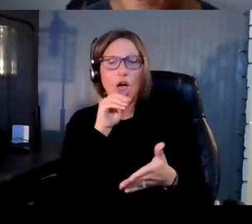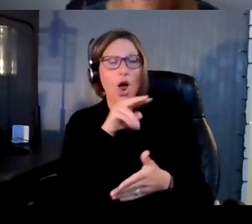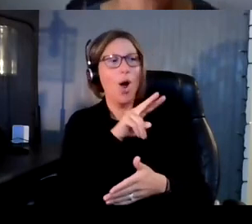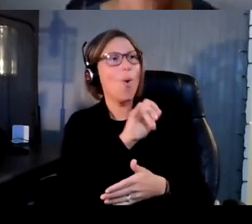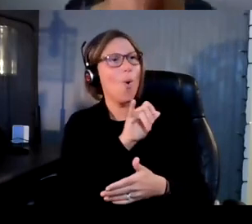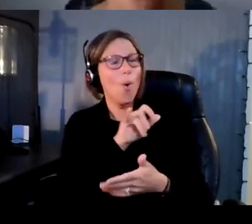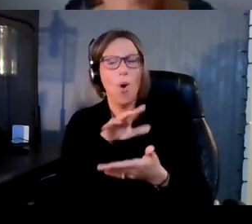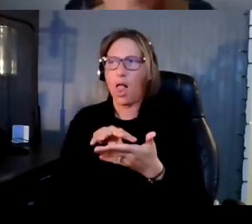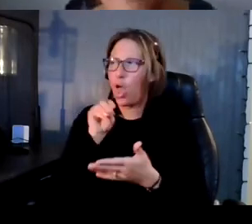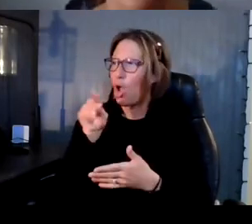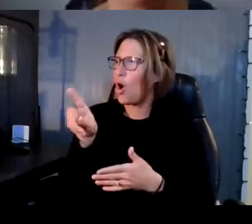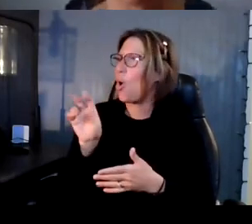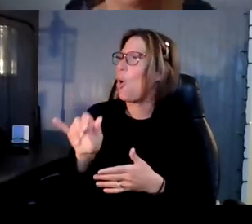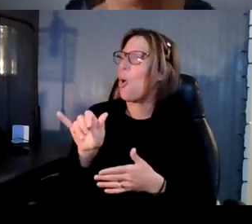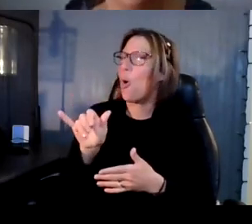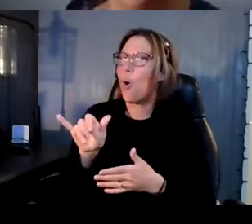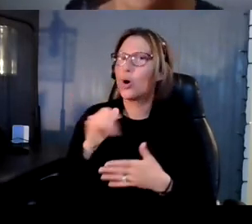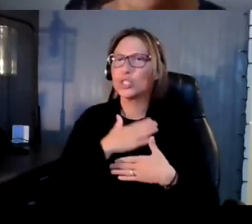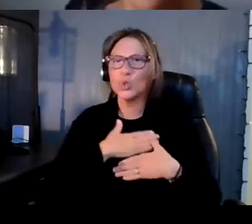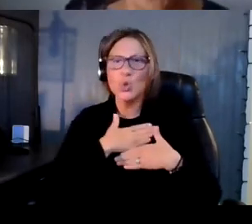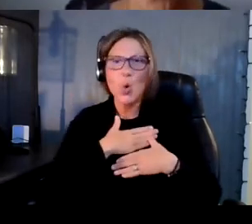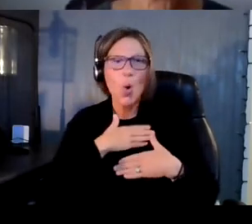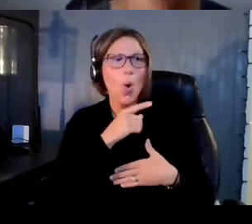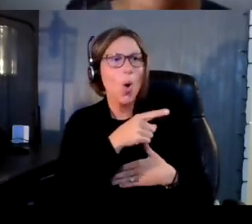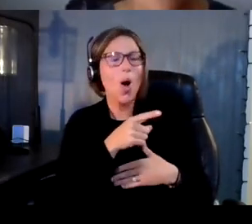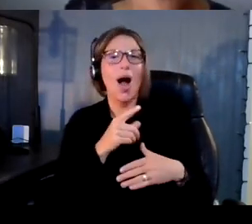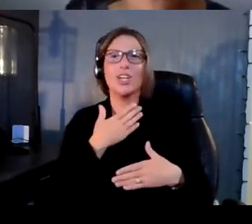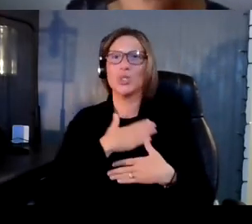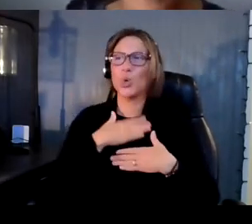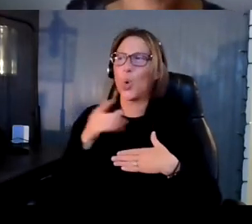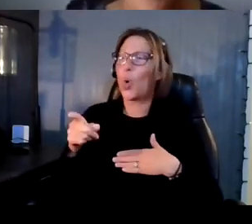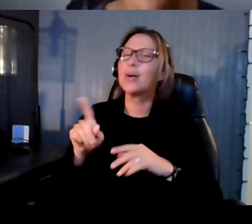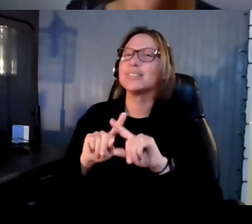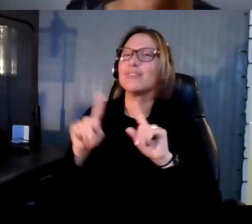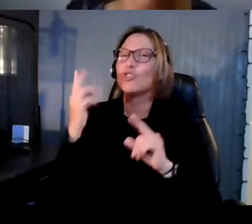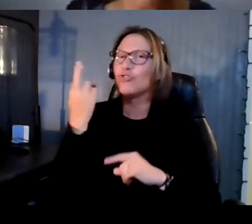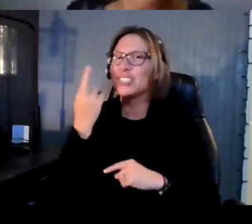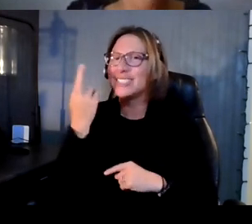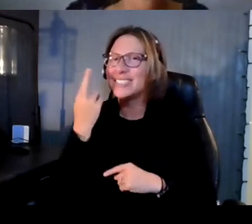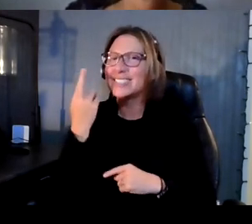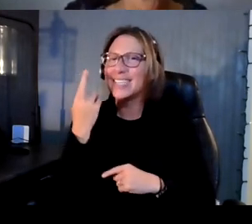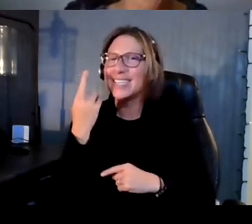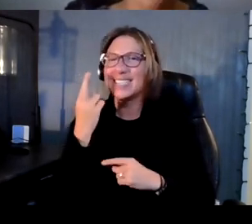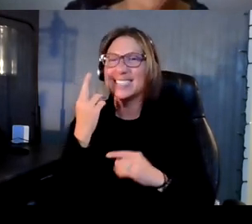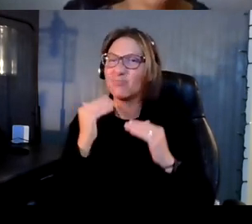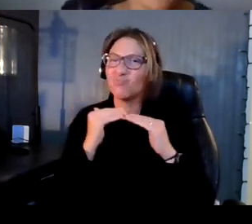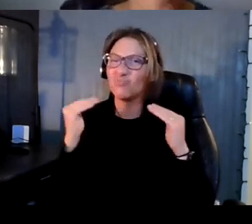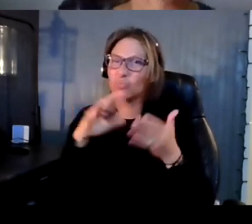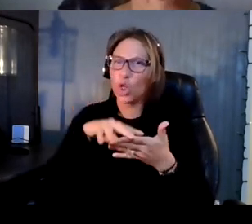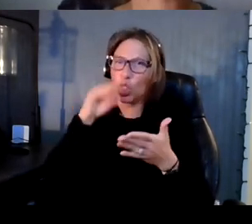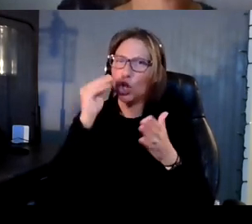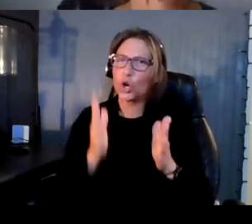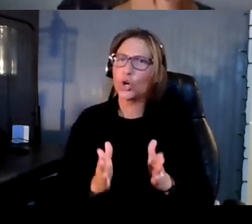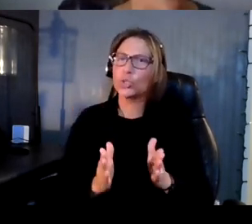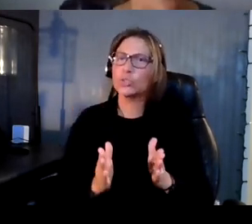people and different reasons that we enjoy different people. Why would our learners be any different? We're going to